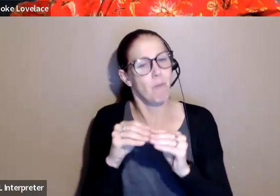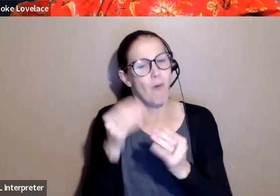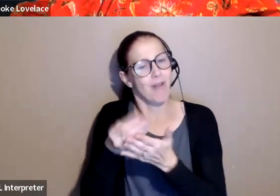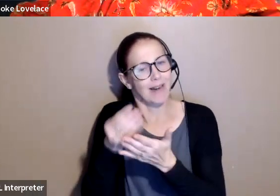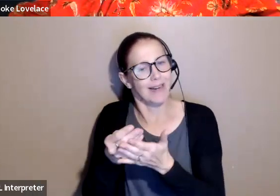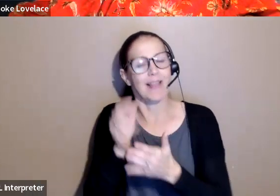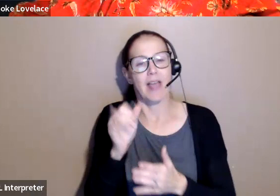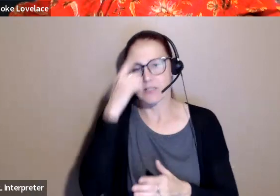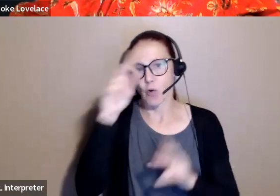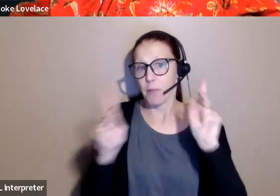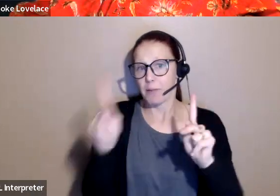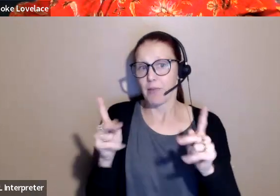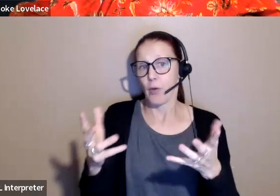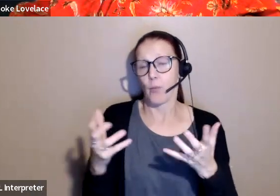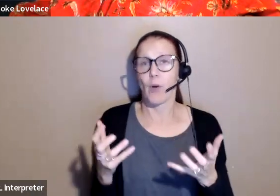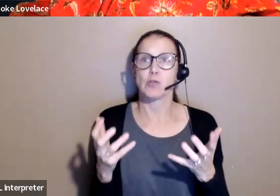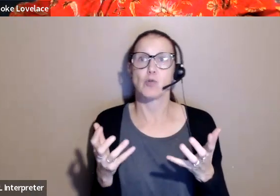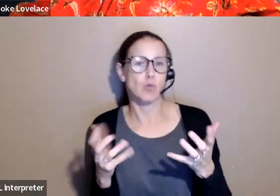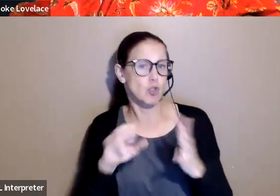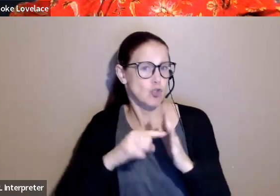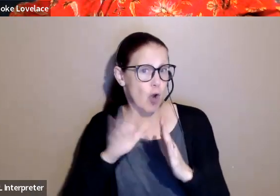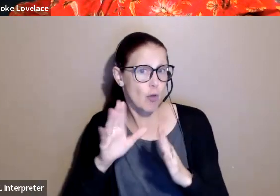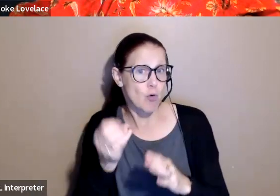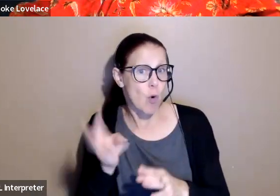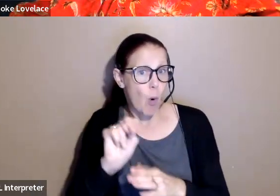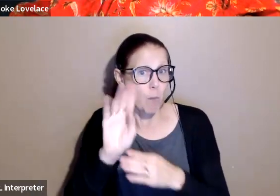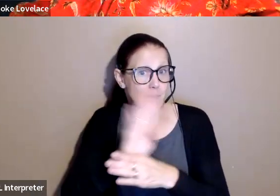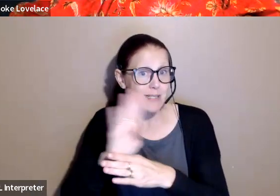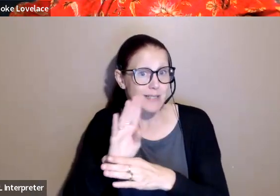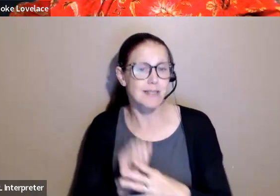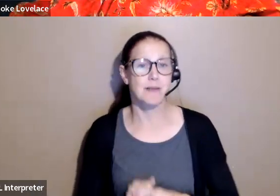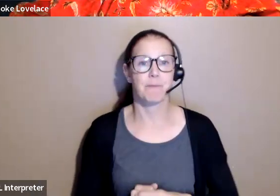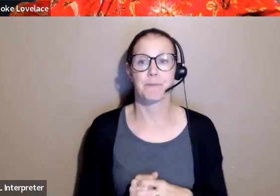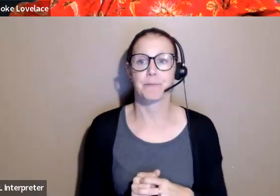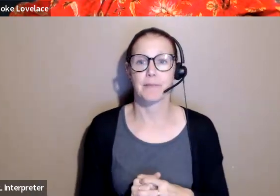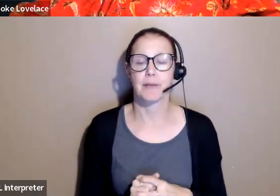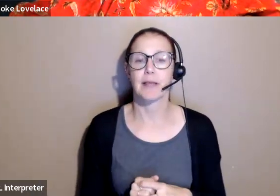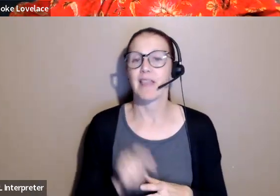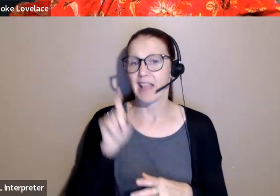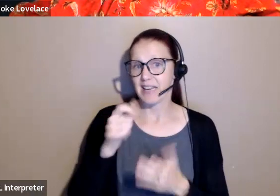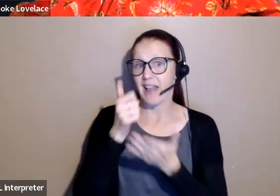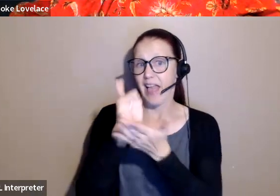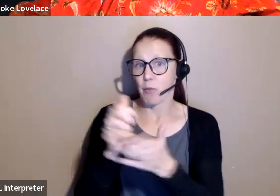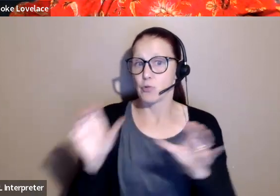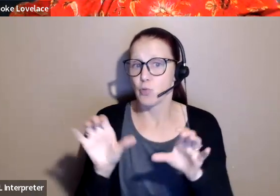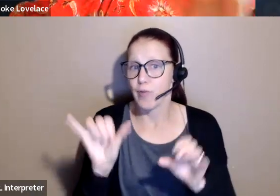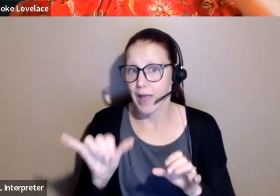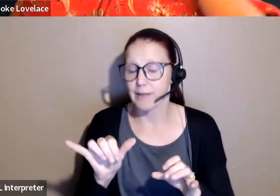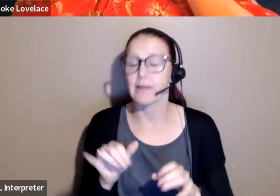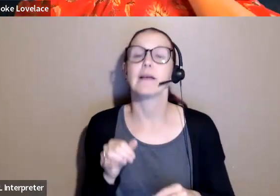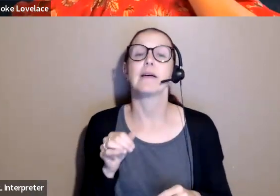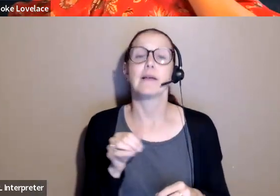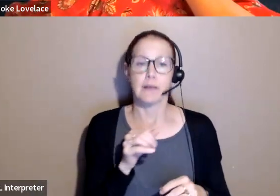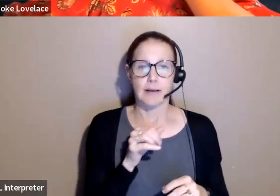for people who want to start their own business and need assistance to do that. And they have